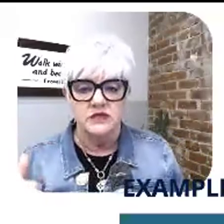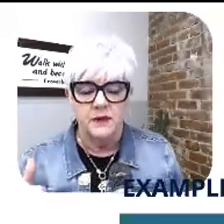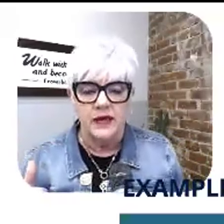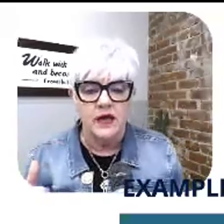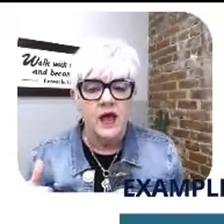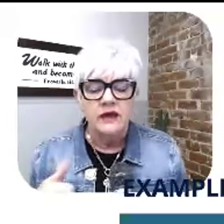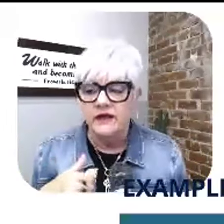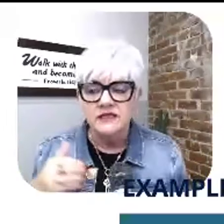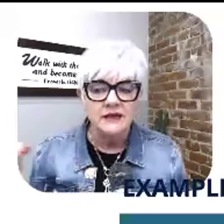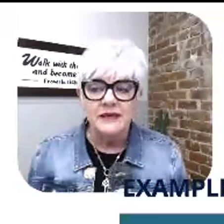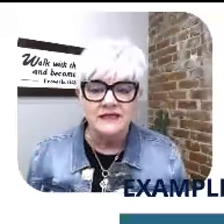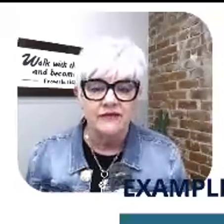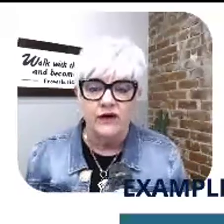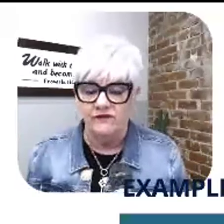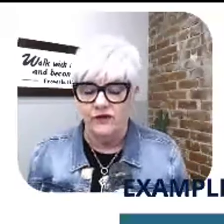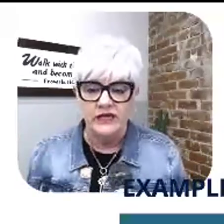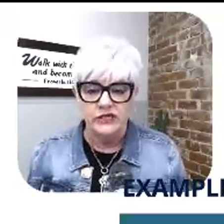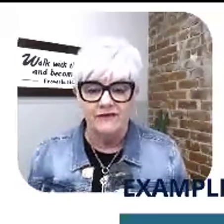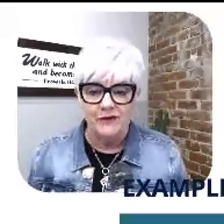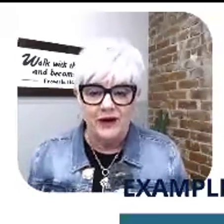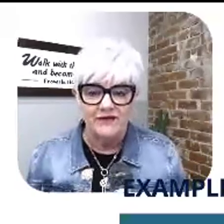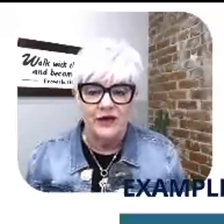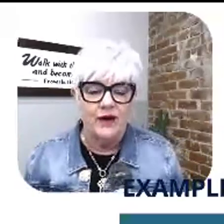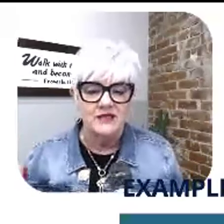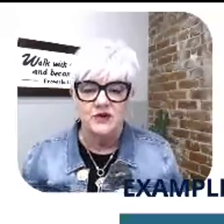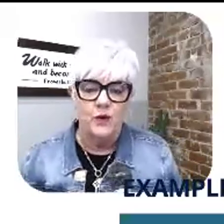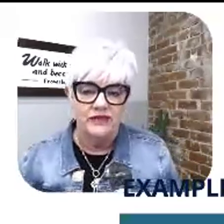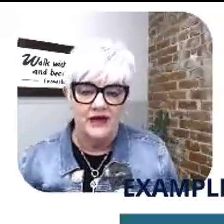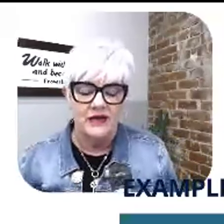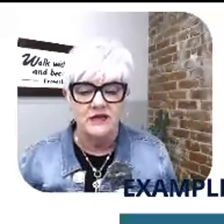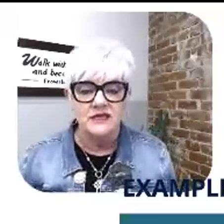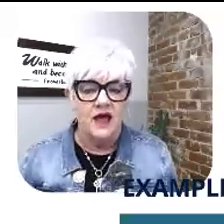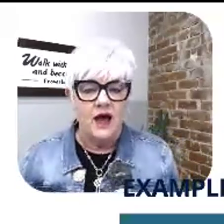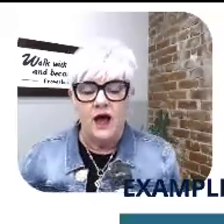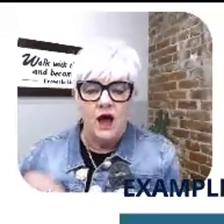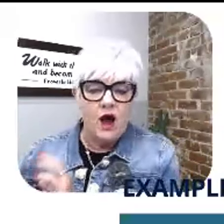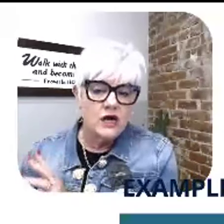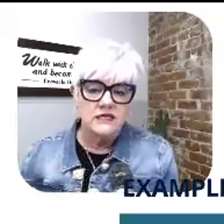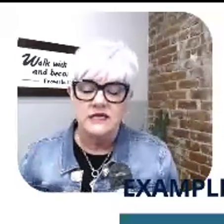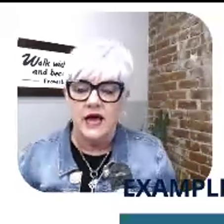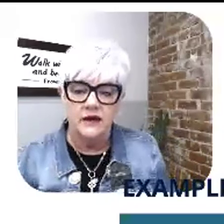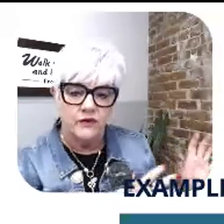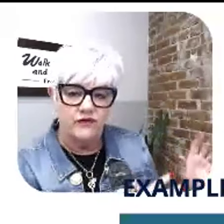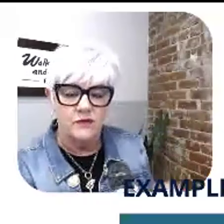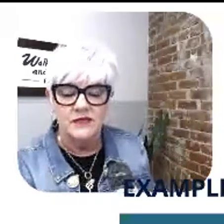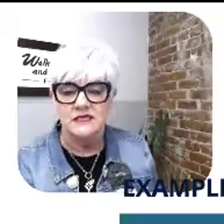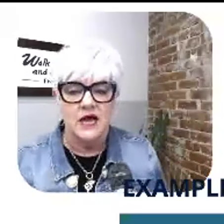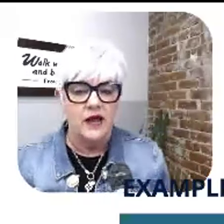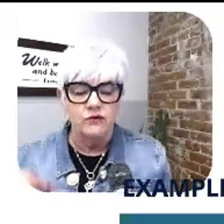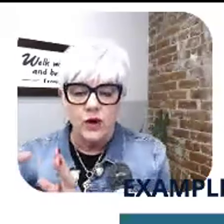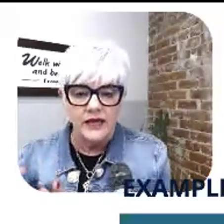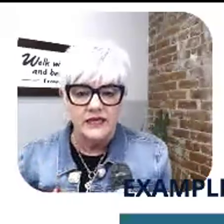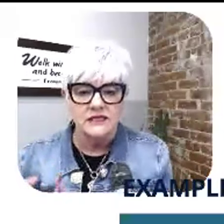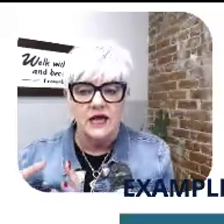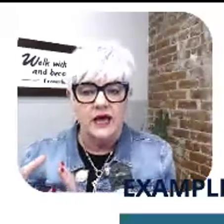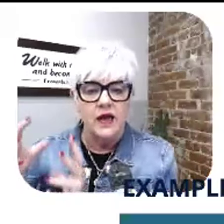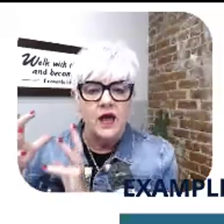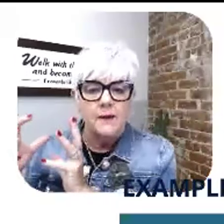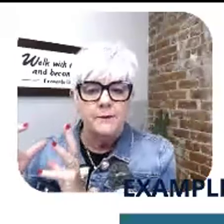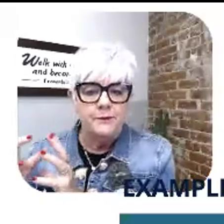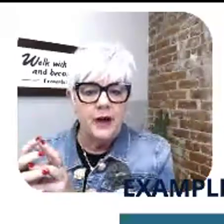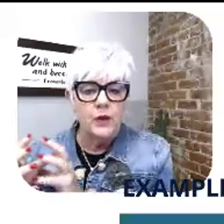so to speak. Now that's going to be different for each and every one of you as to what that is. Artist side, performance side, writing